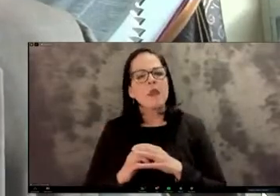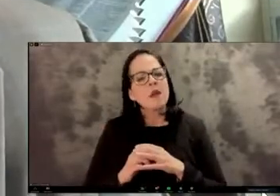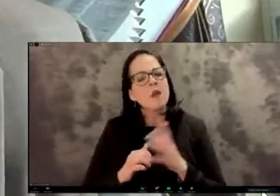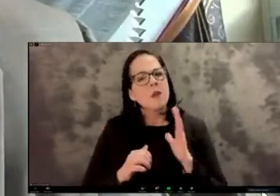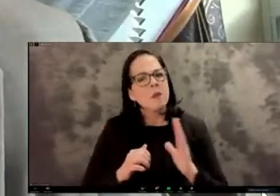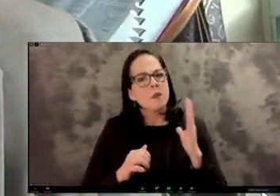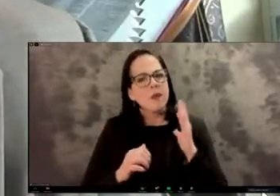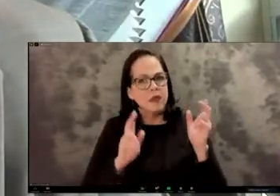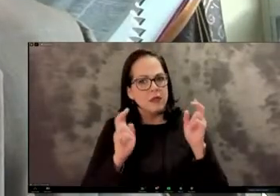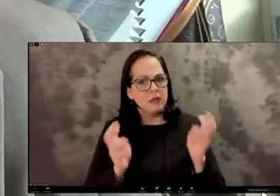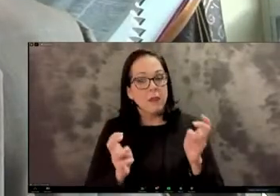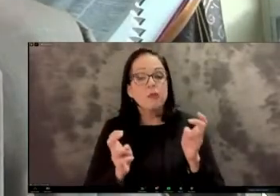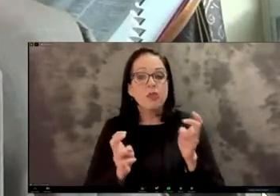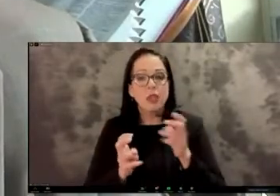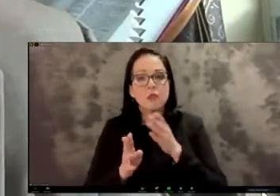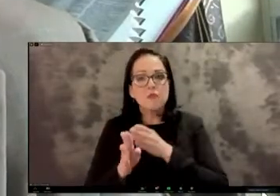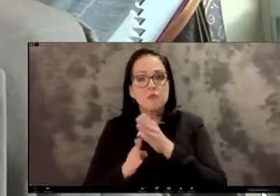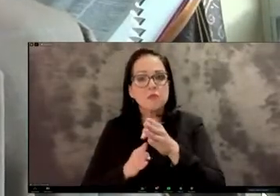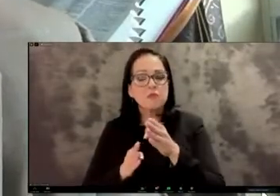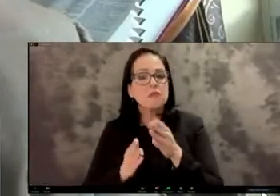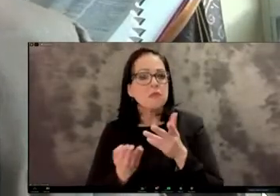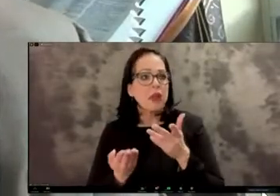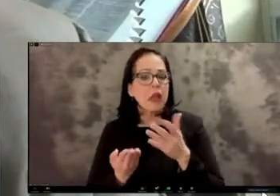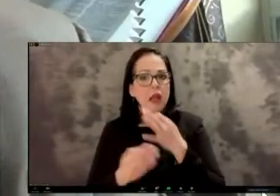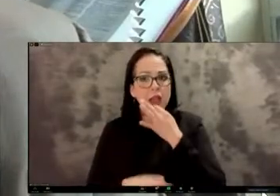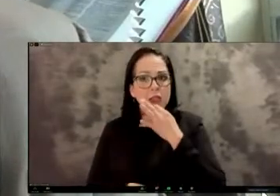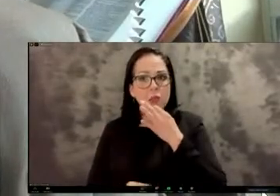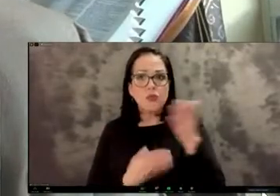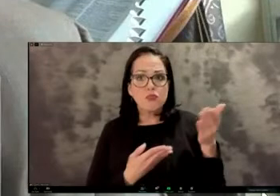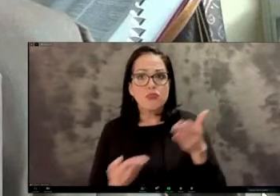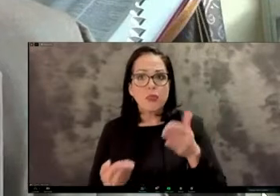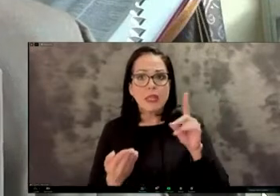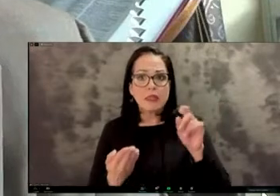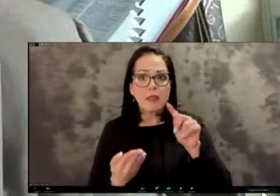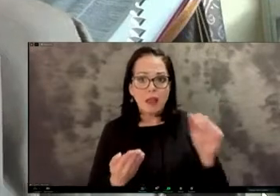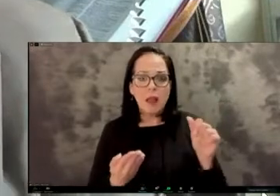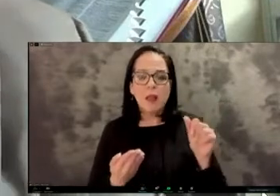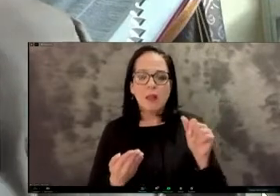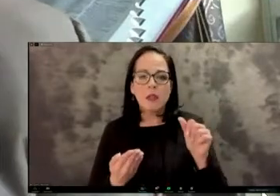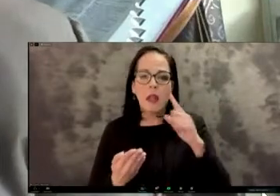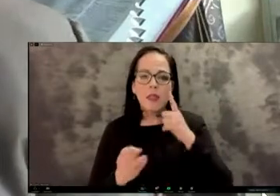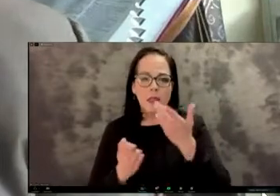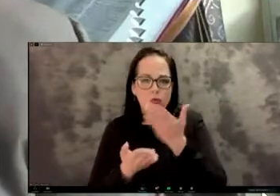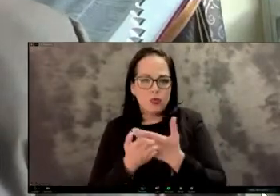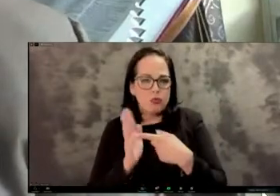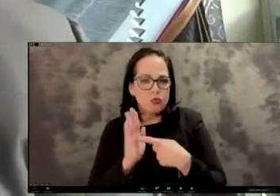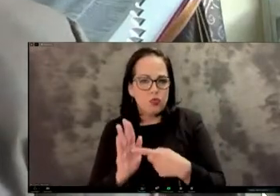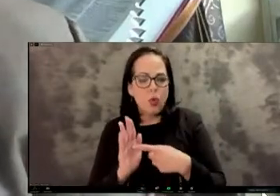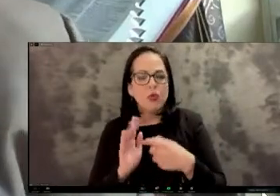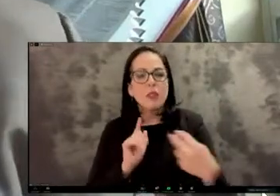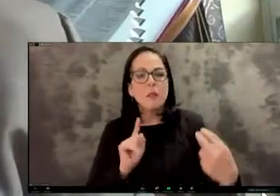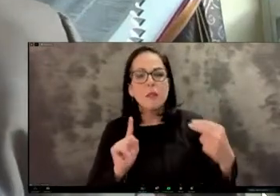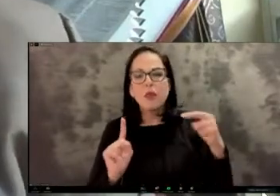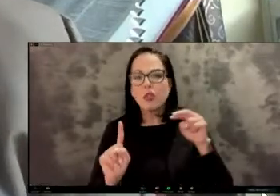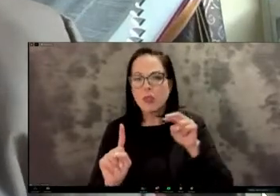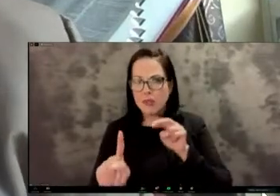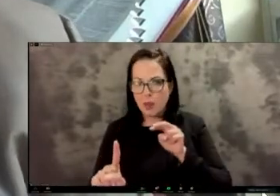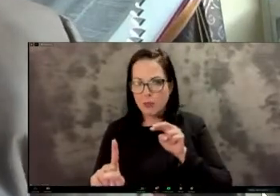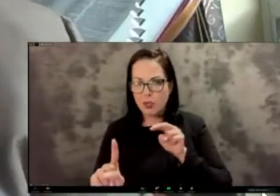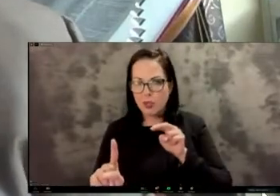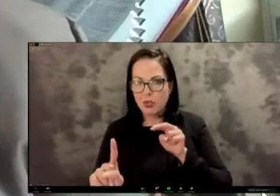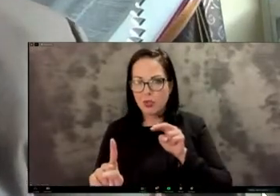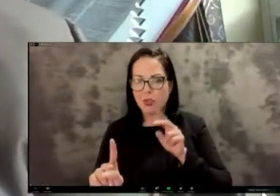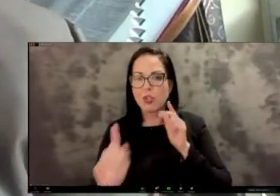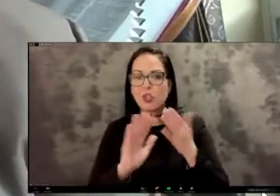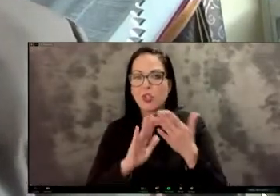subject matter experts bring data and research they've done that has showed that the perception even of